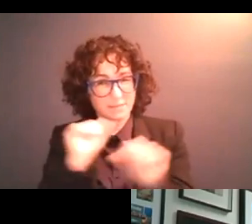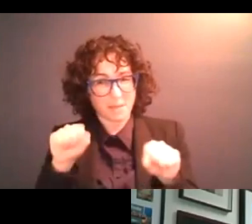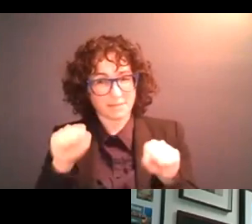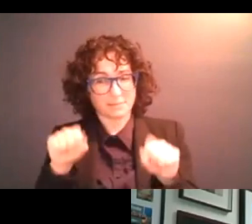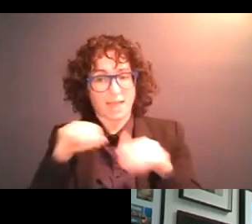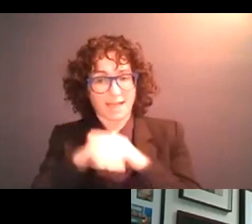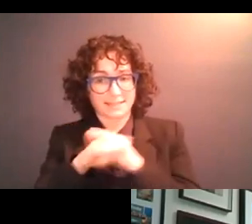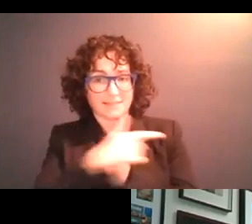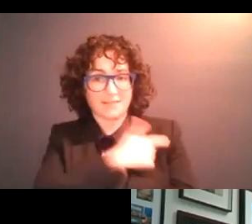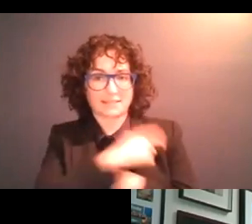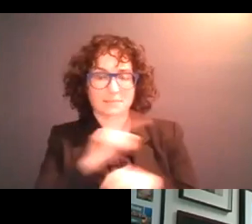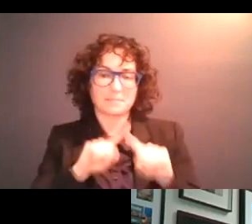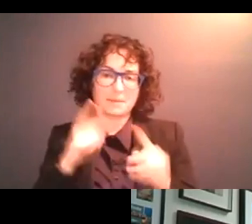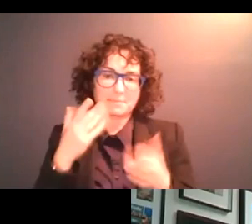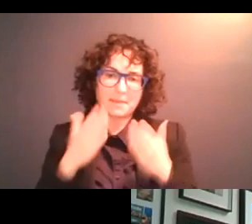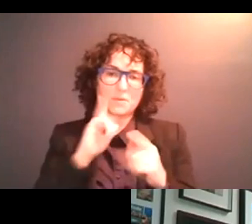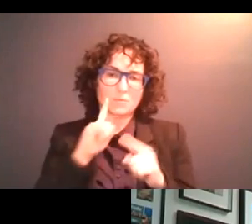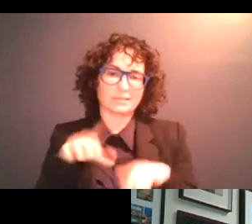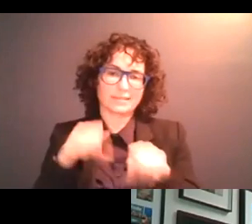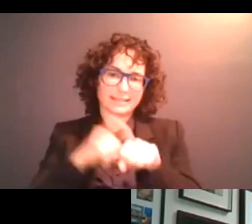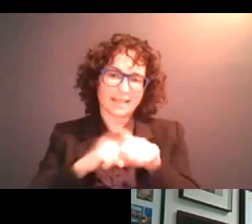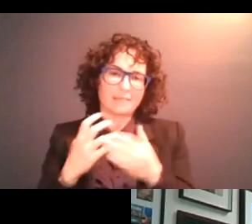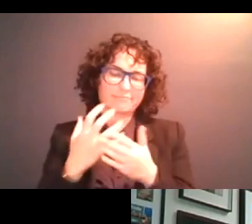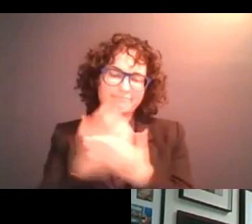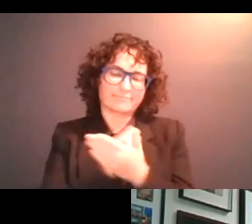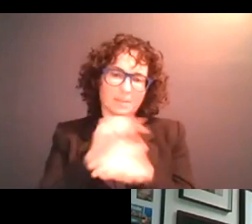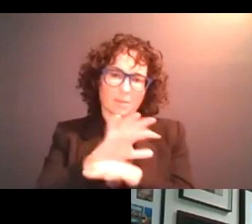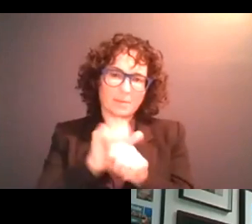vaccine, but it may take a little bit to get an appointment.